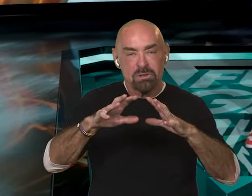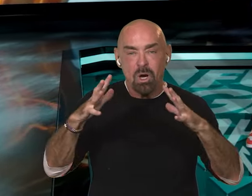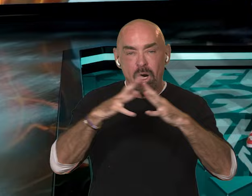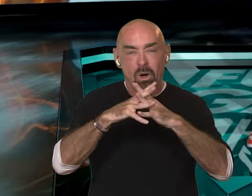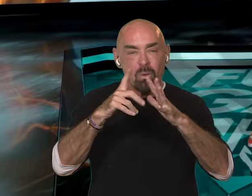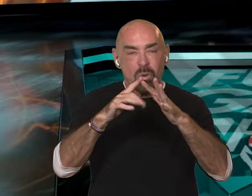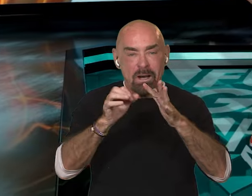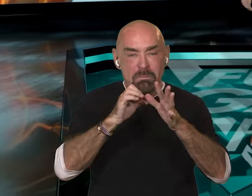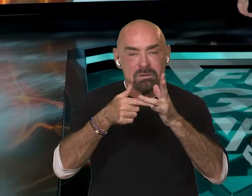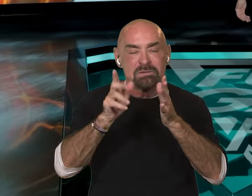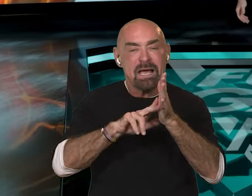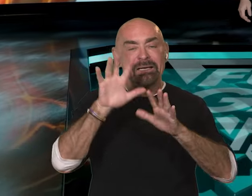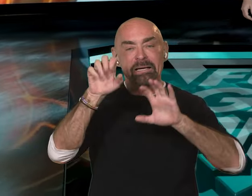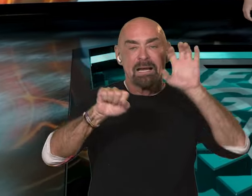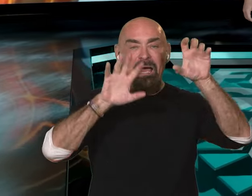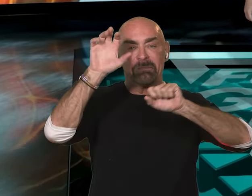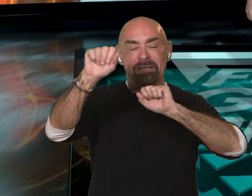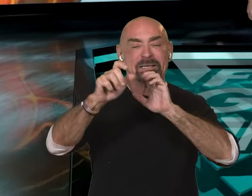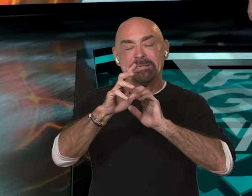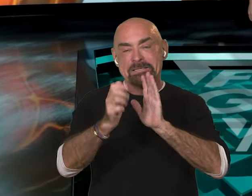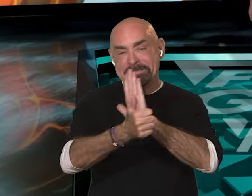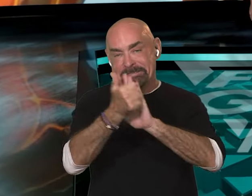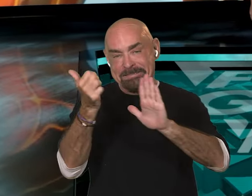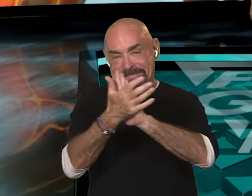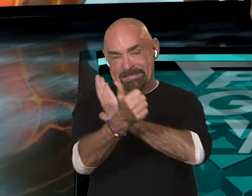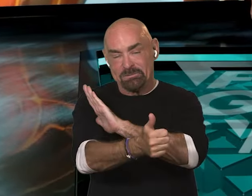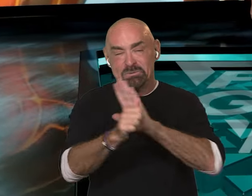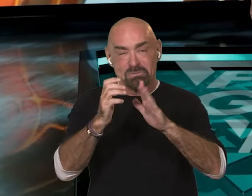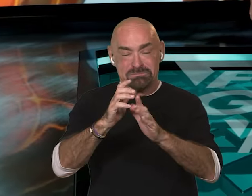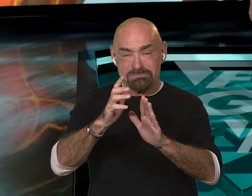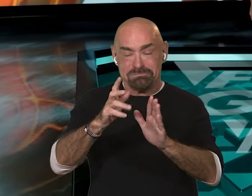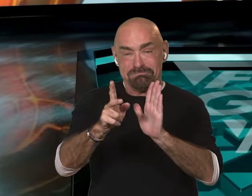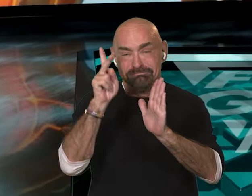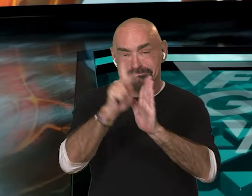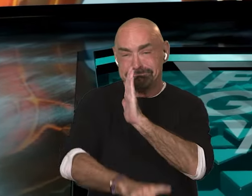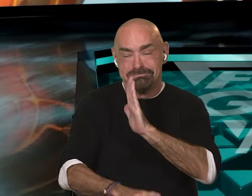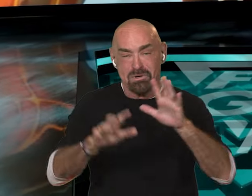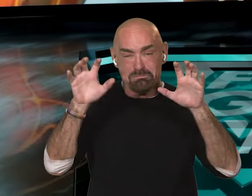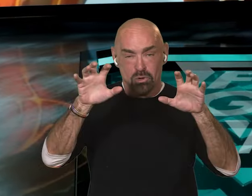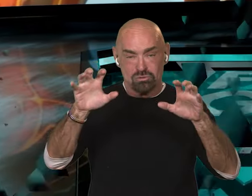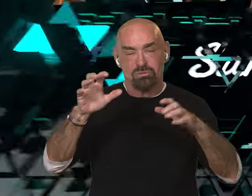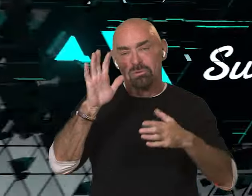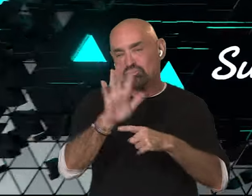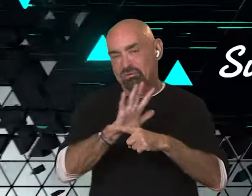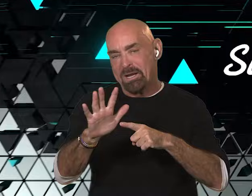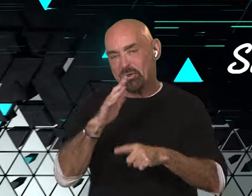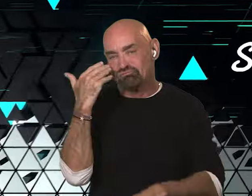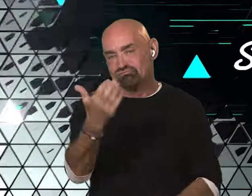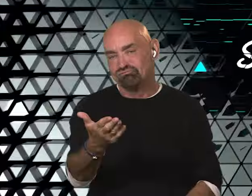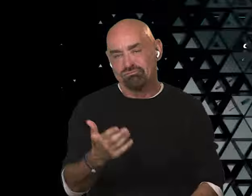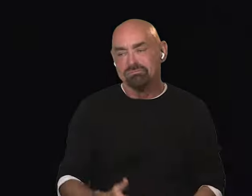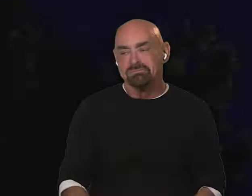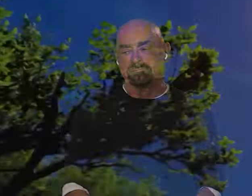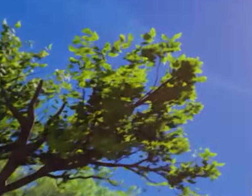magic, weapons, and climbing skills to take down enormous monsters. Here's the latest trailer.